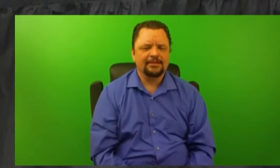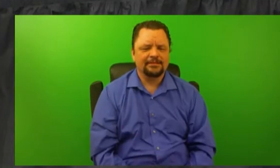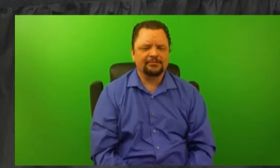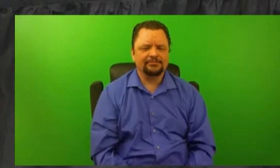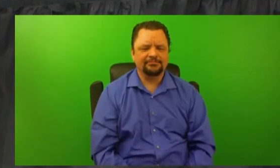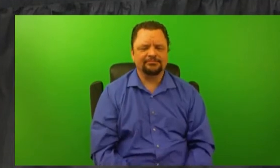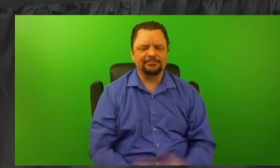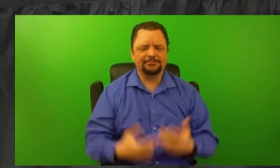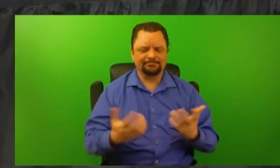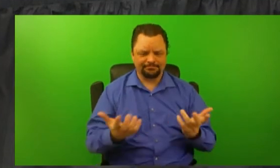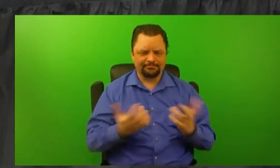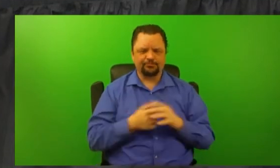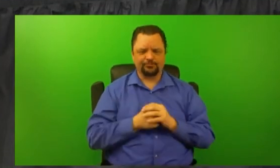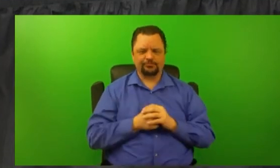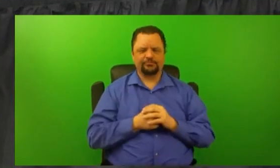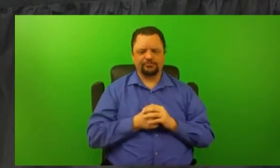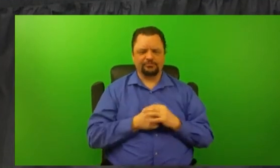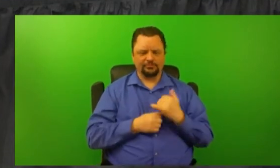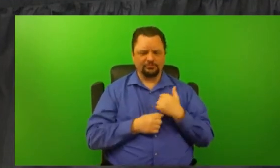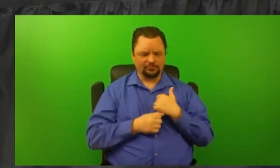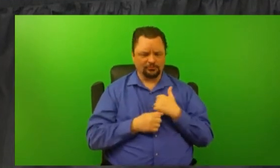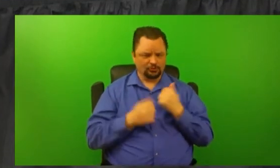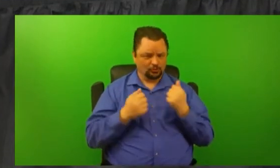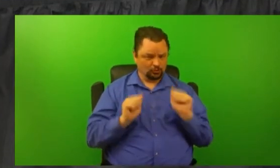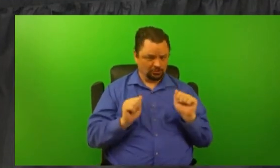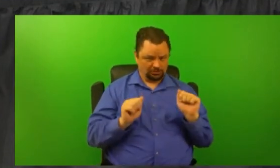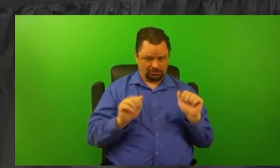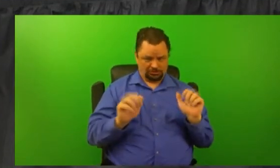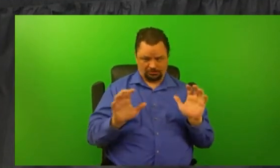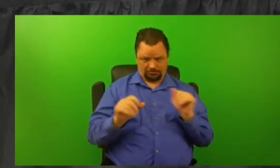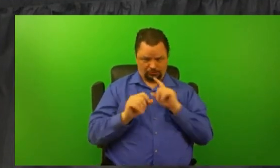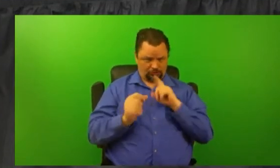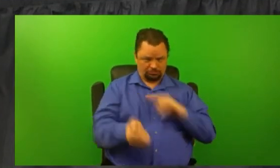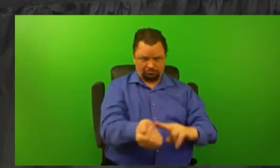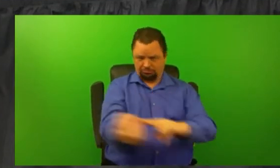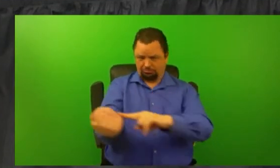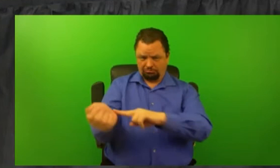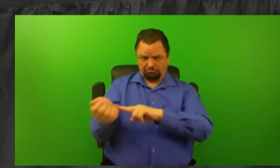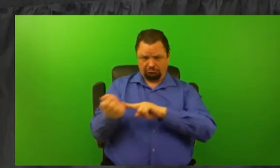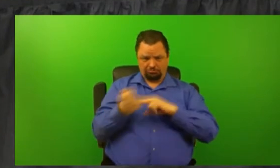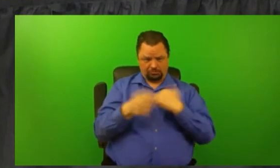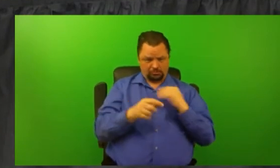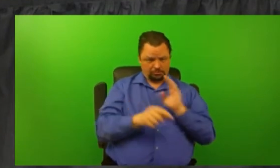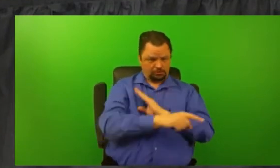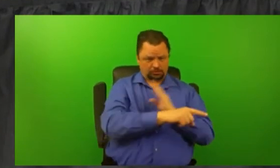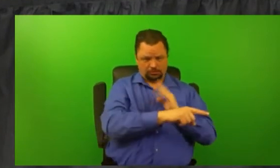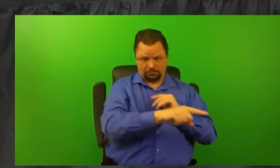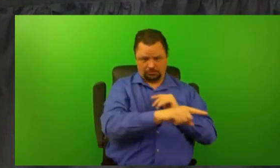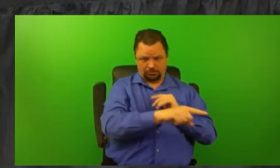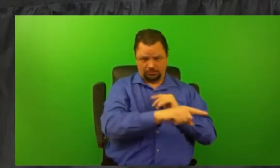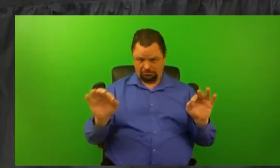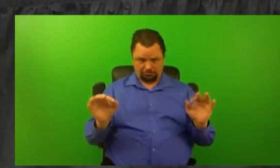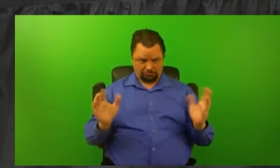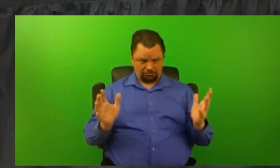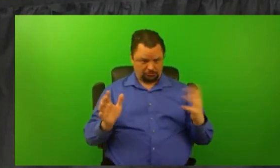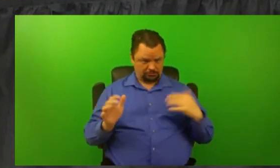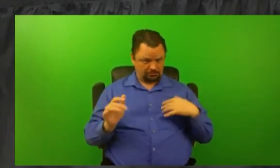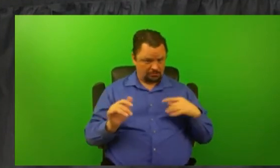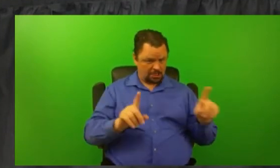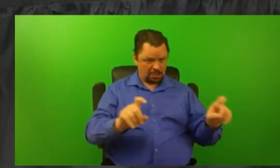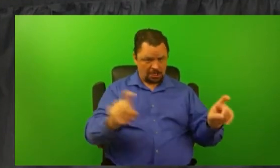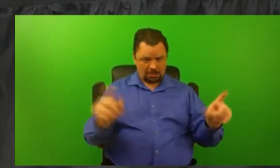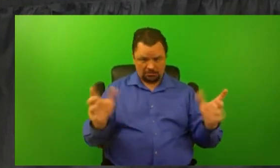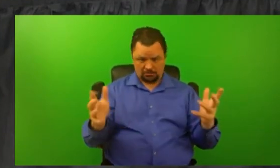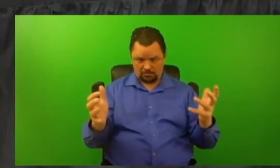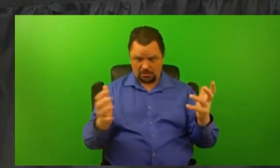to come back with the product, and then we'll have a chance to look at it? Yes.